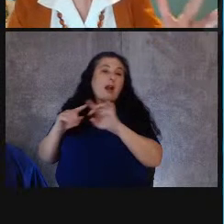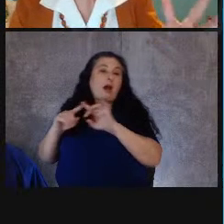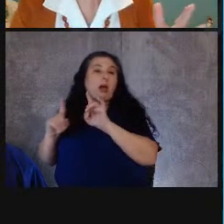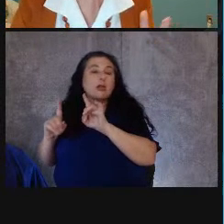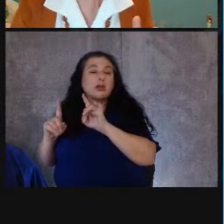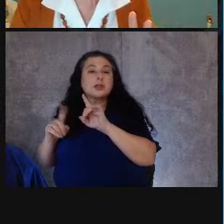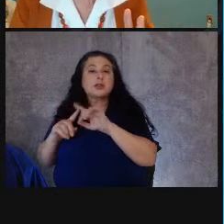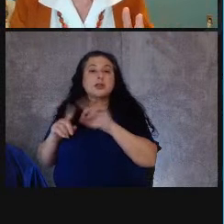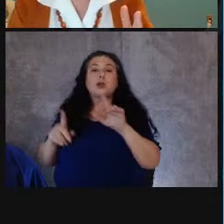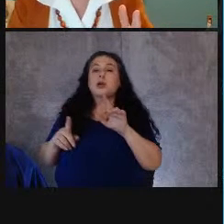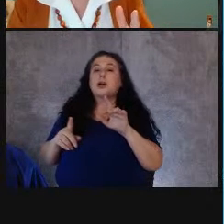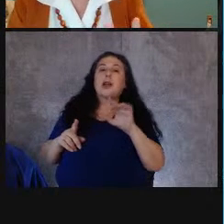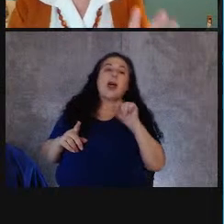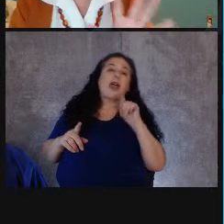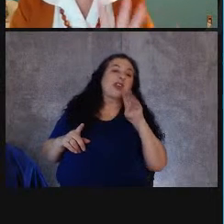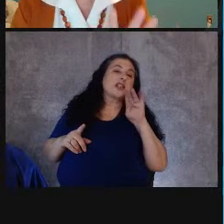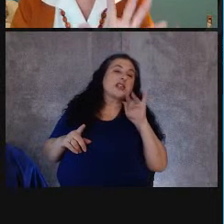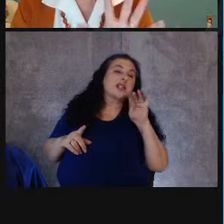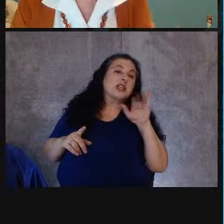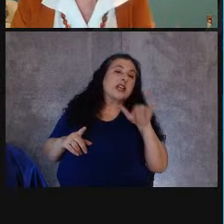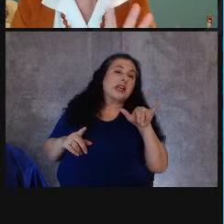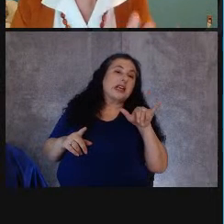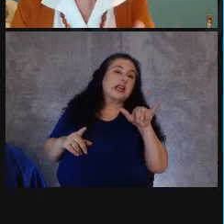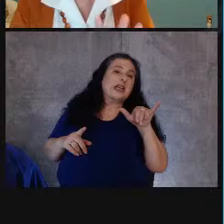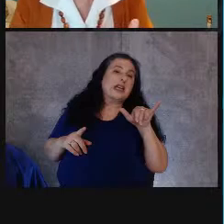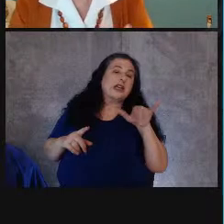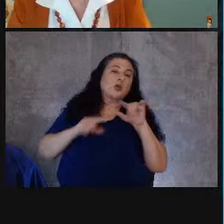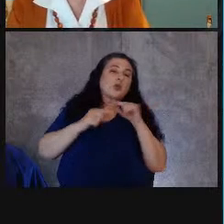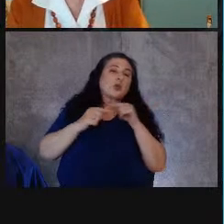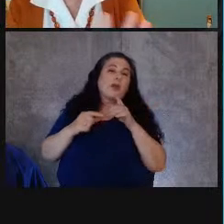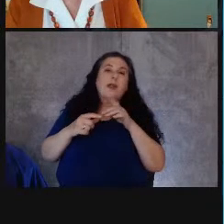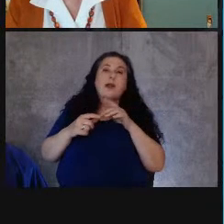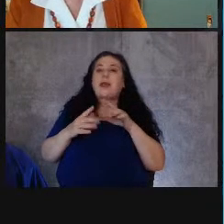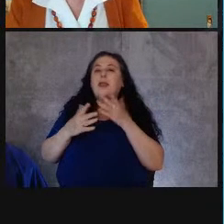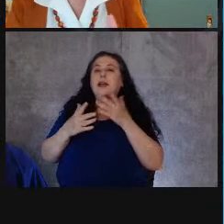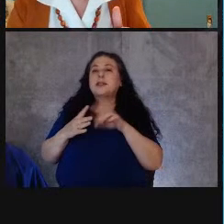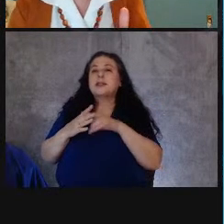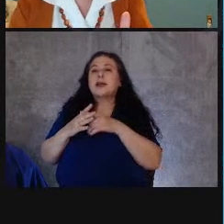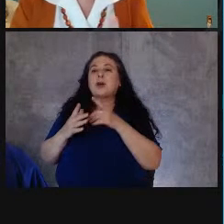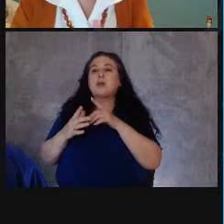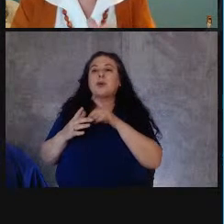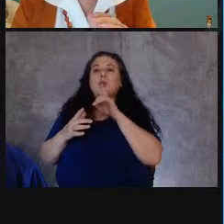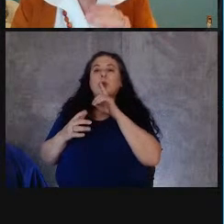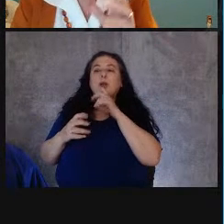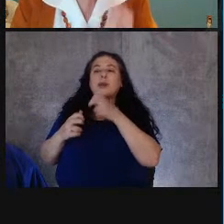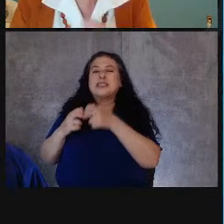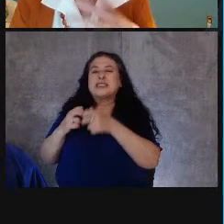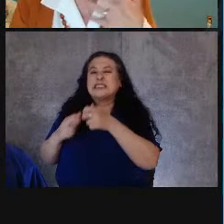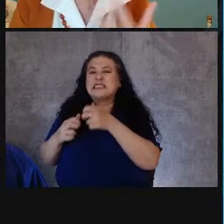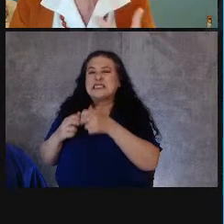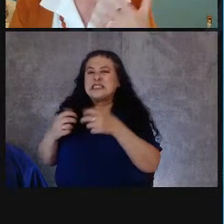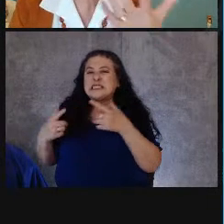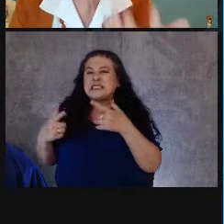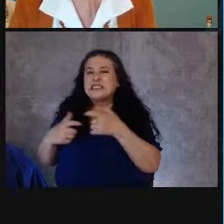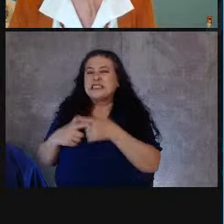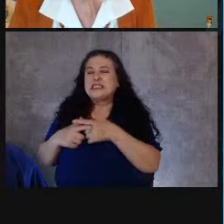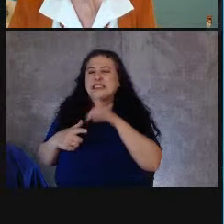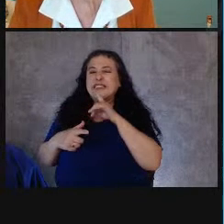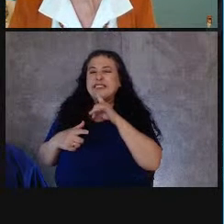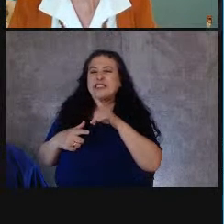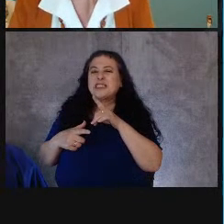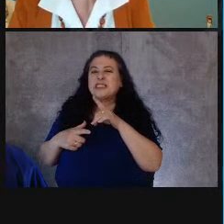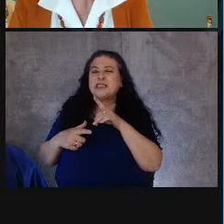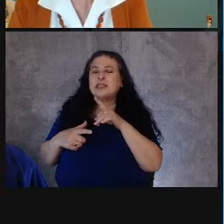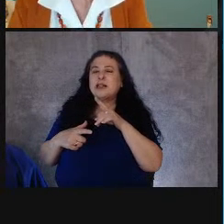certain ethnicities are better than others? And that's where things start to get really, really dicey, right? Because then it seems like, is there in fact a